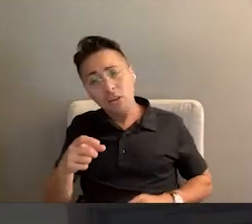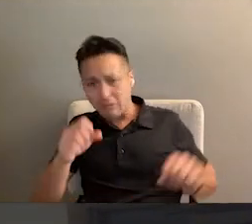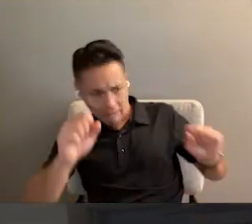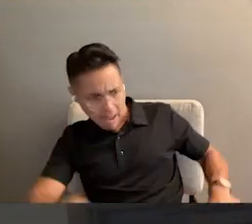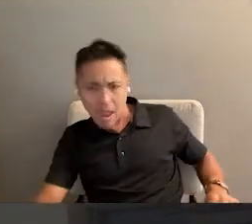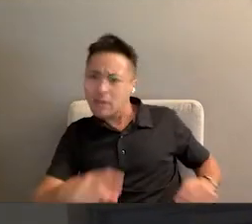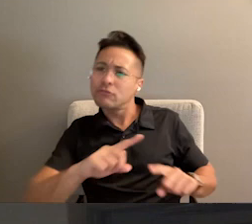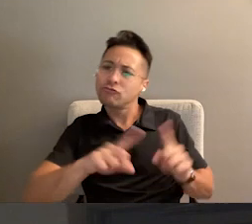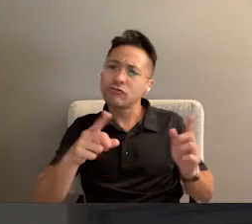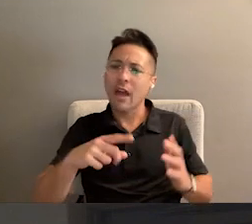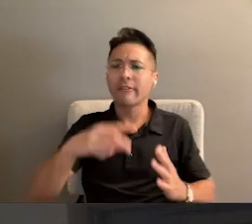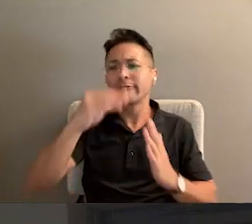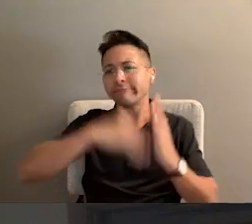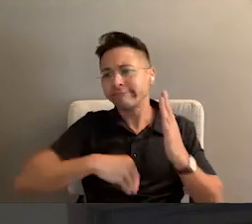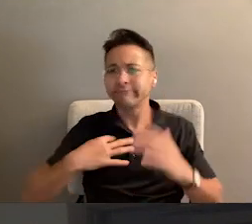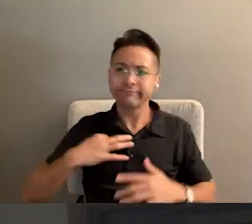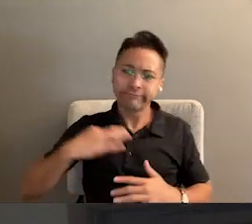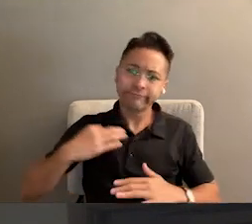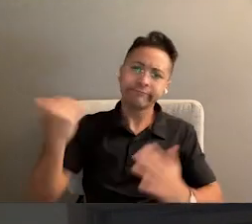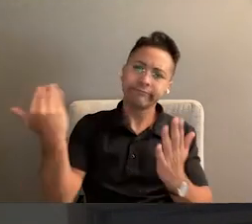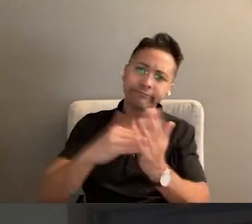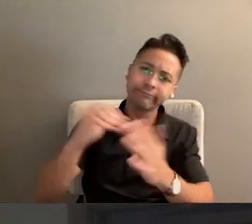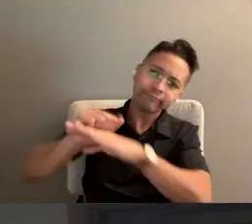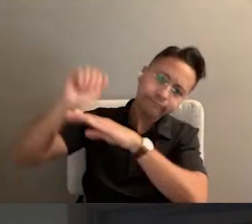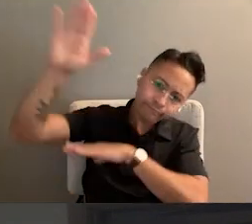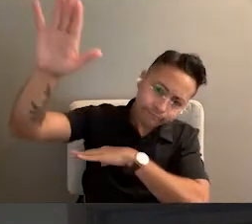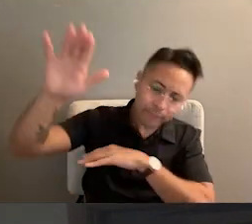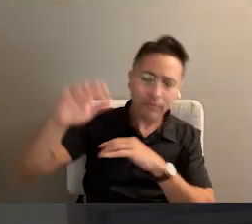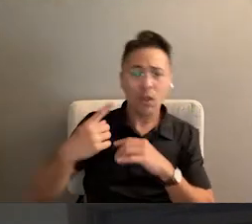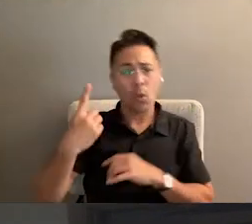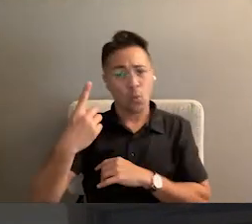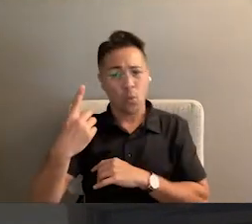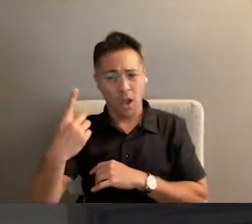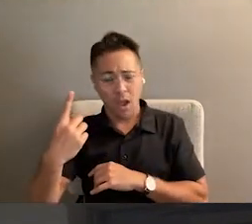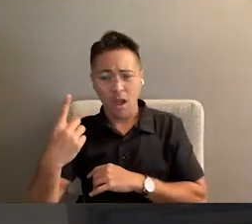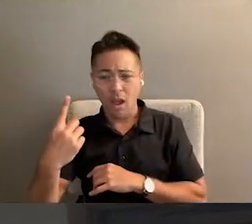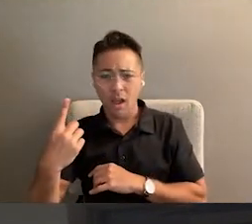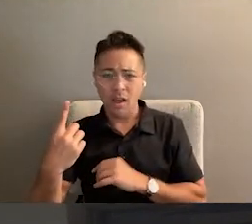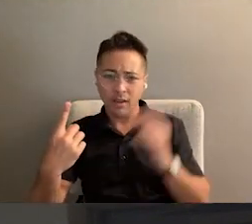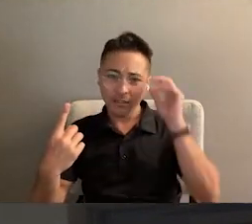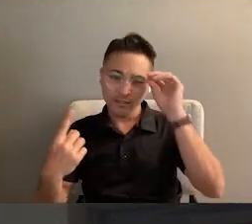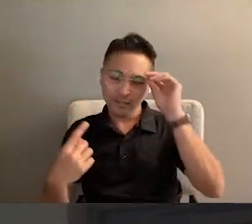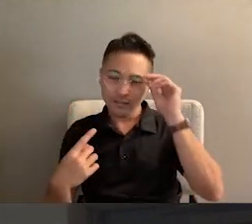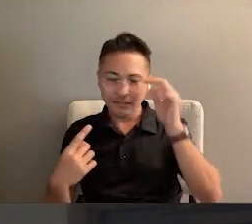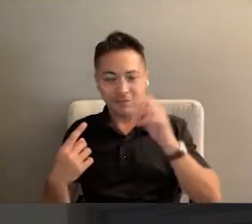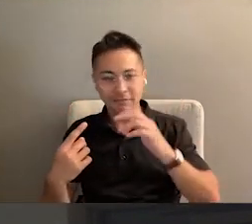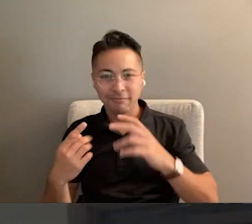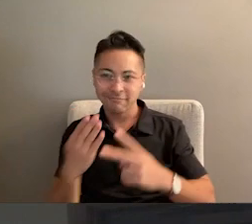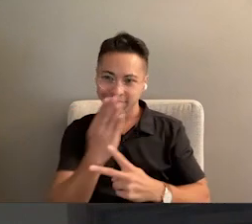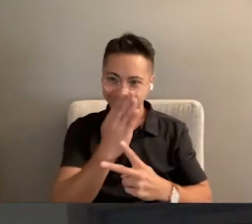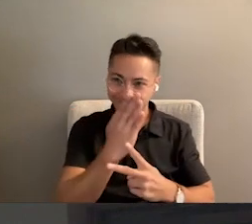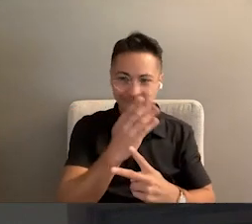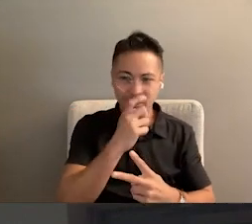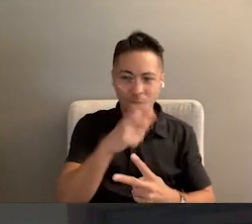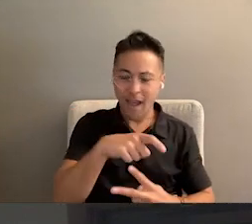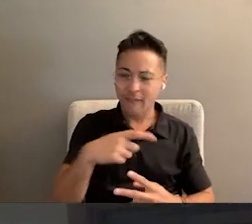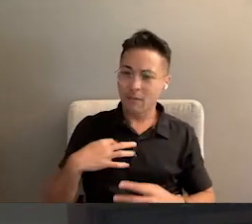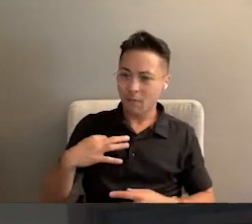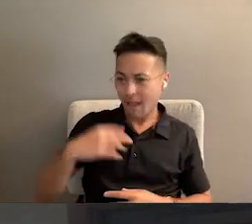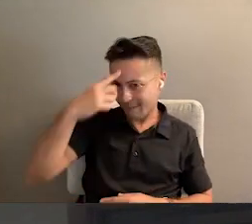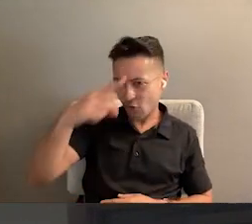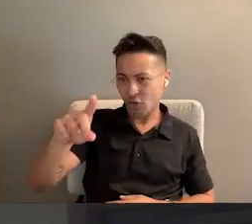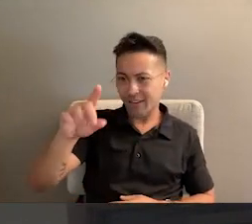after that year, it's not like you can't come back. You just send us another application. It takes a little bit of a process. One of the steps is going to be a little